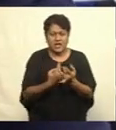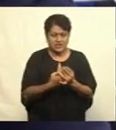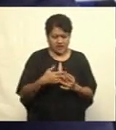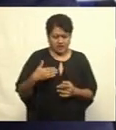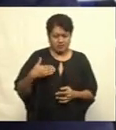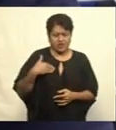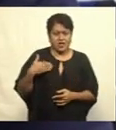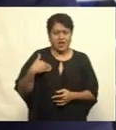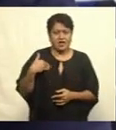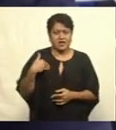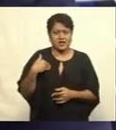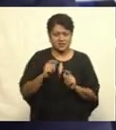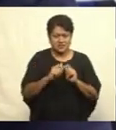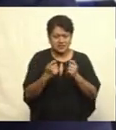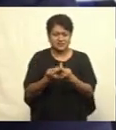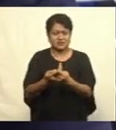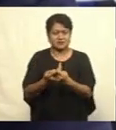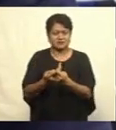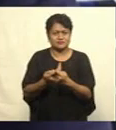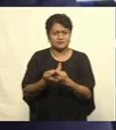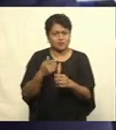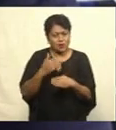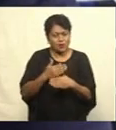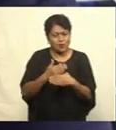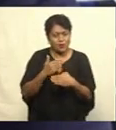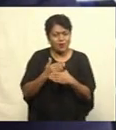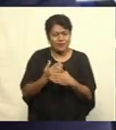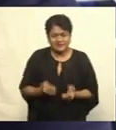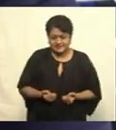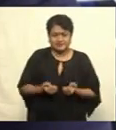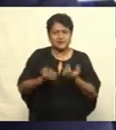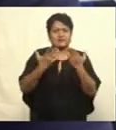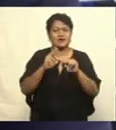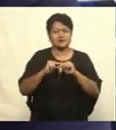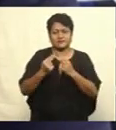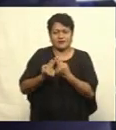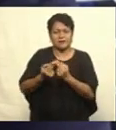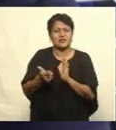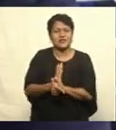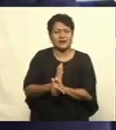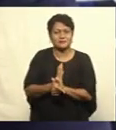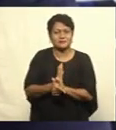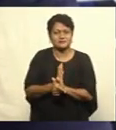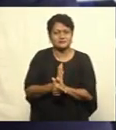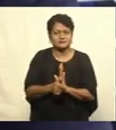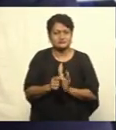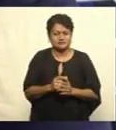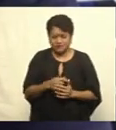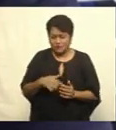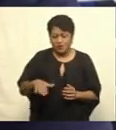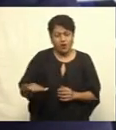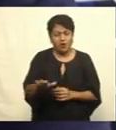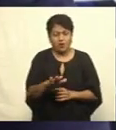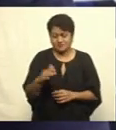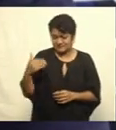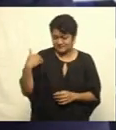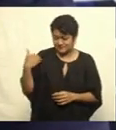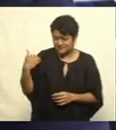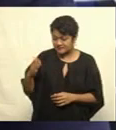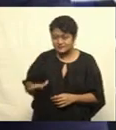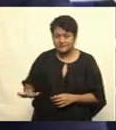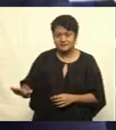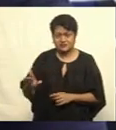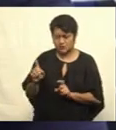frontliners actually are paying. So not just me, but a lot of people have literally come into that containment area to stay